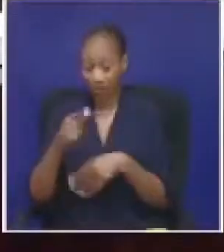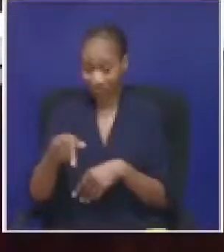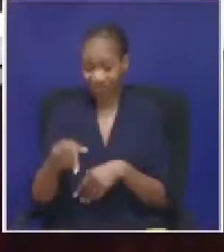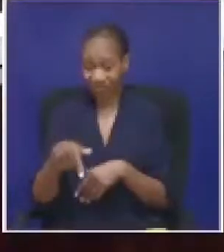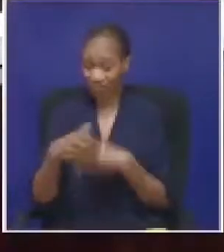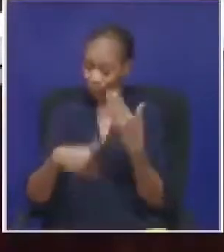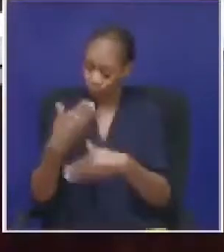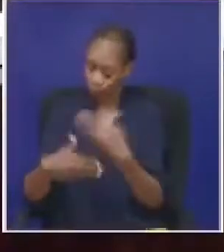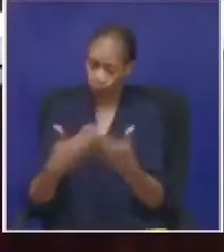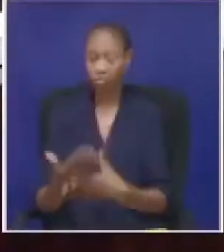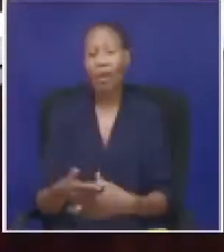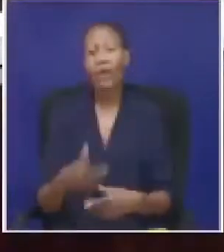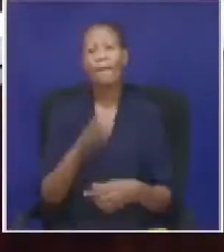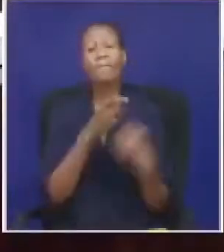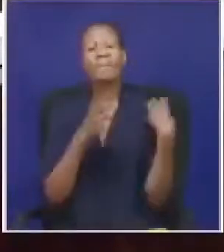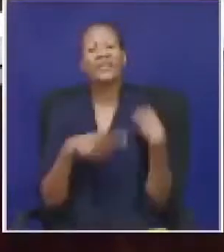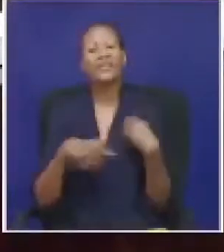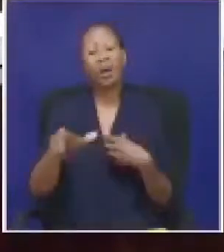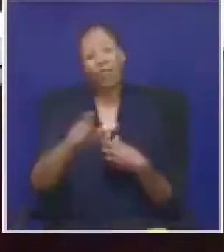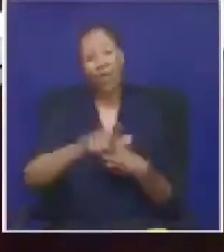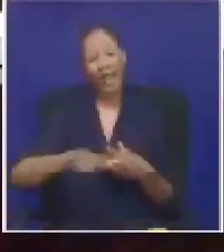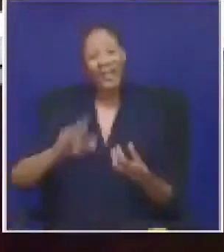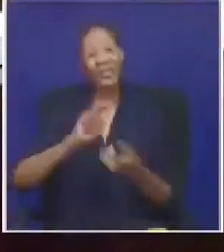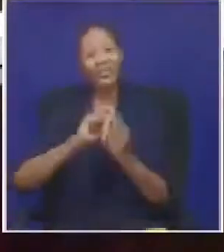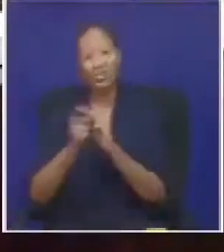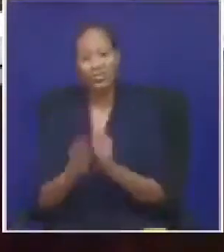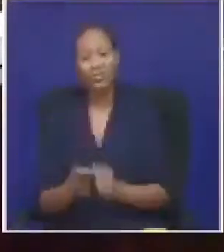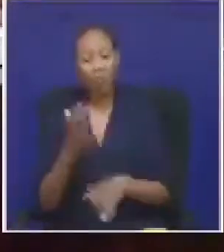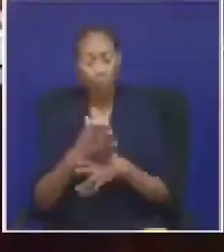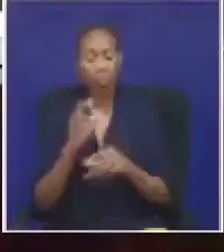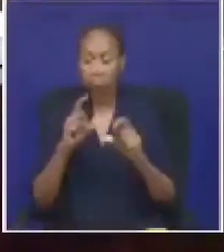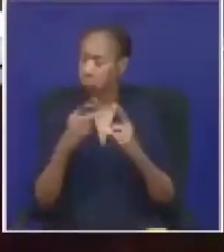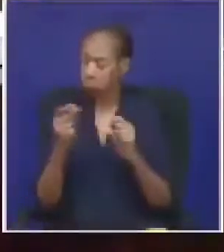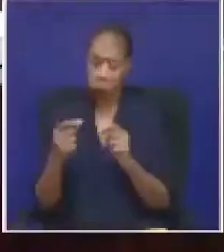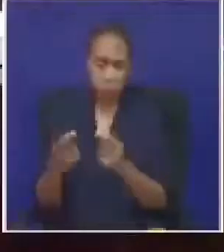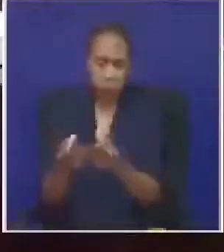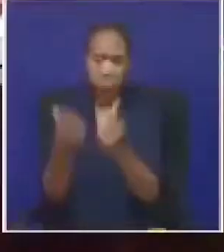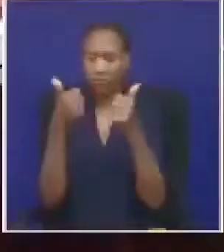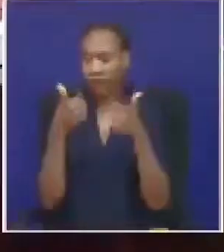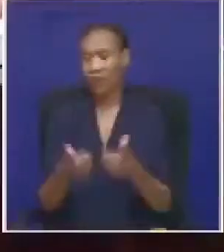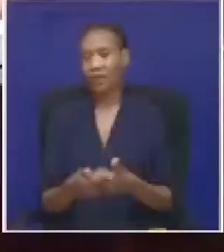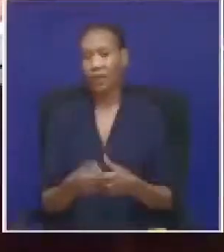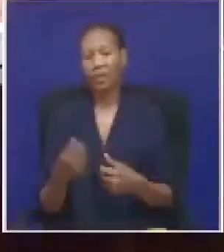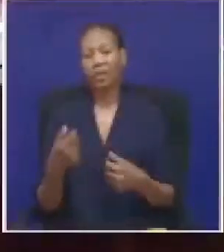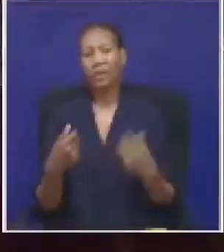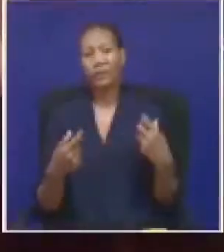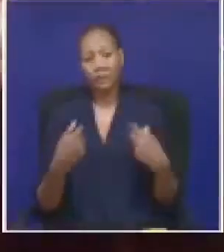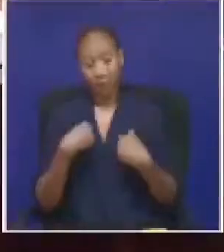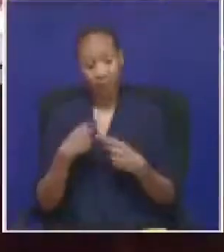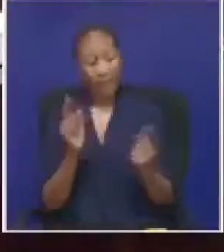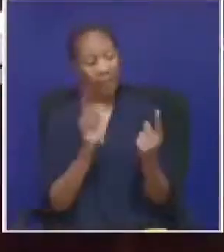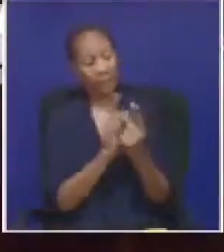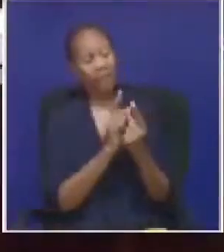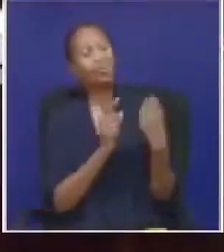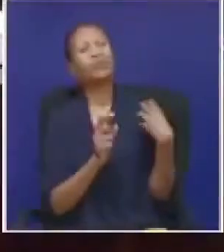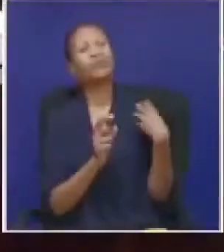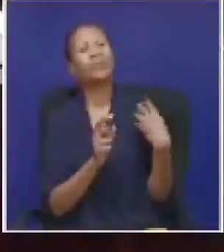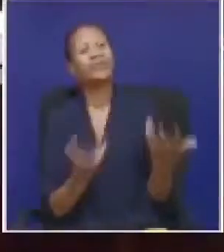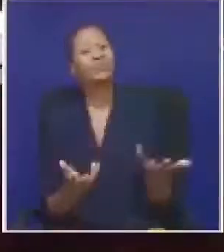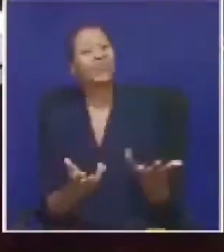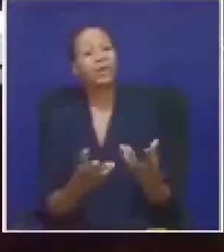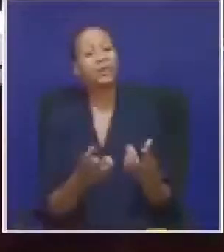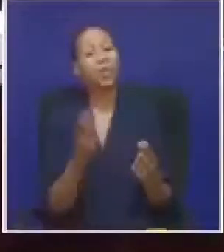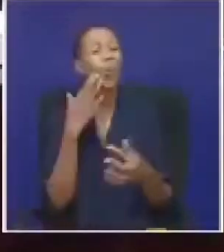The Minister of Land Reform will tell you it's working. I've been out there with him, giving communities and